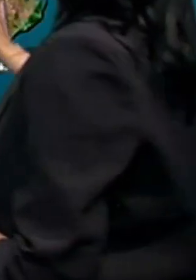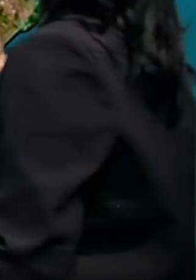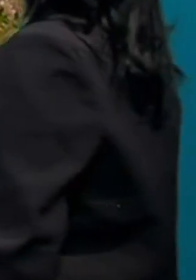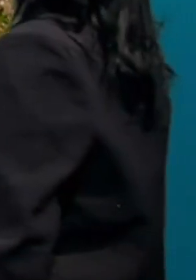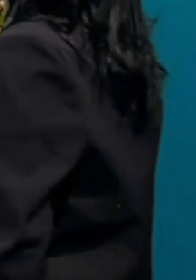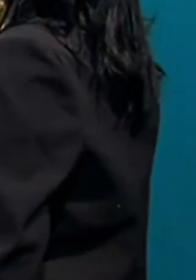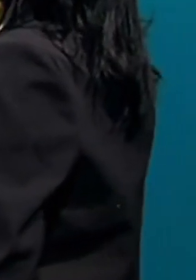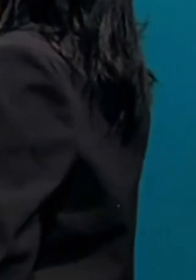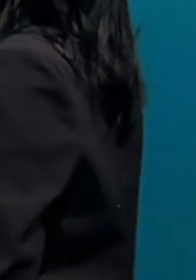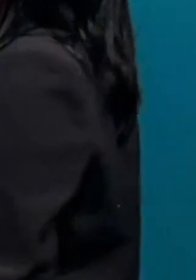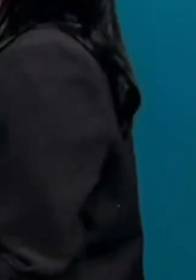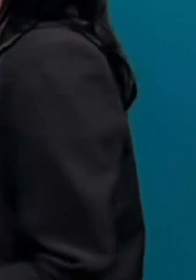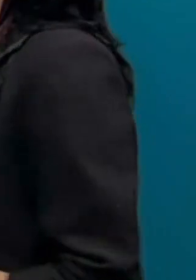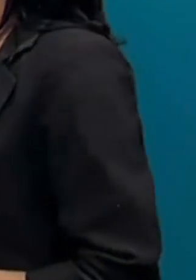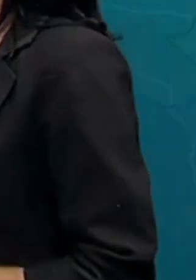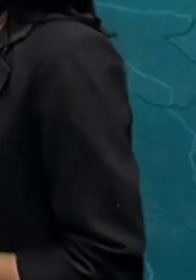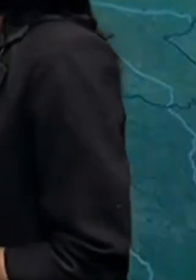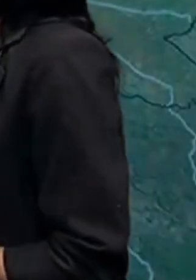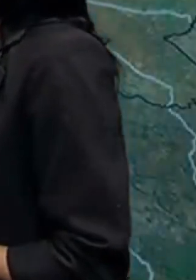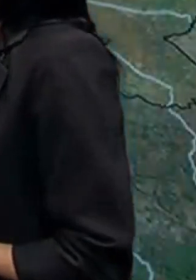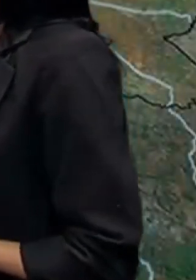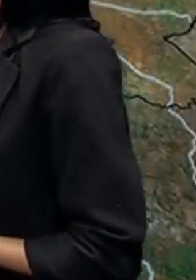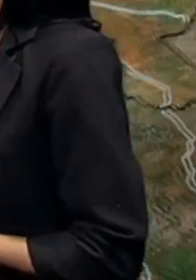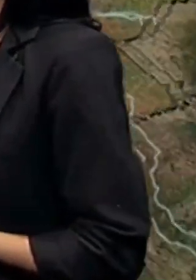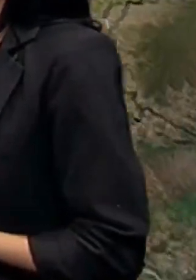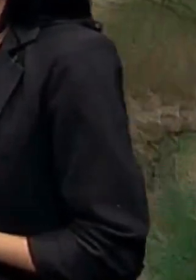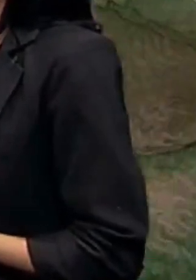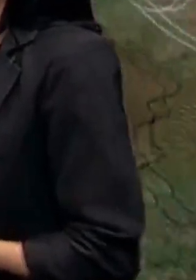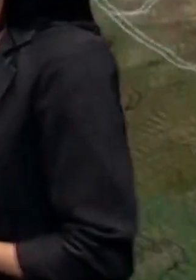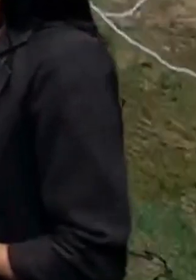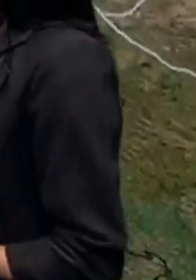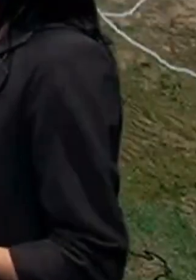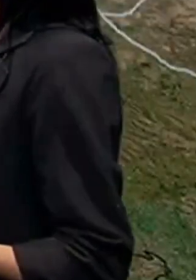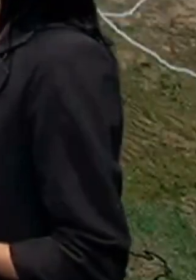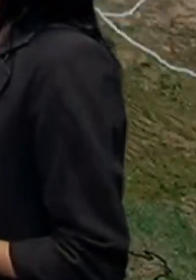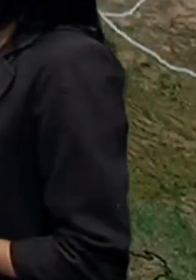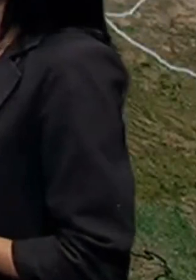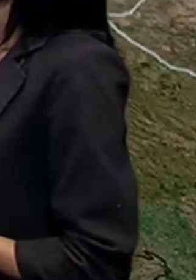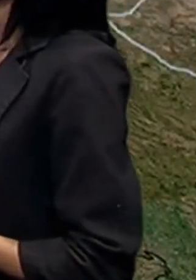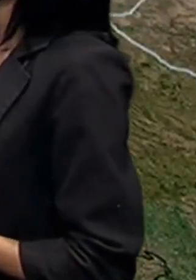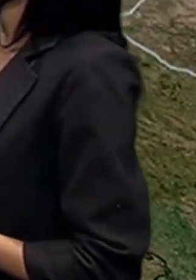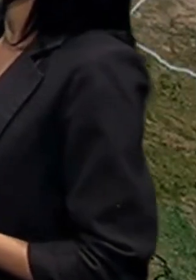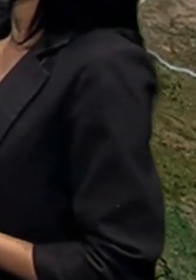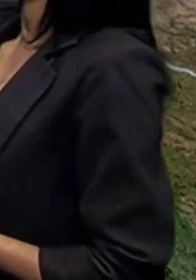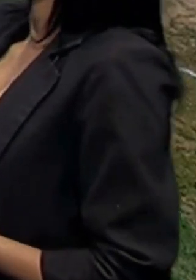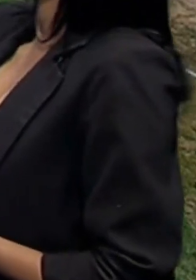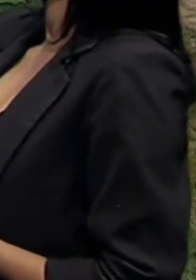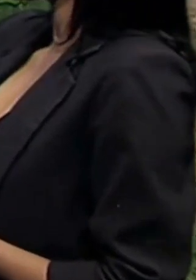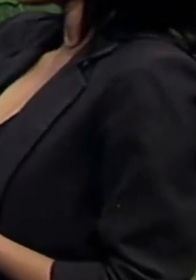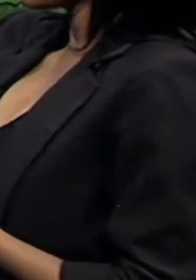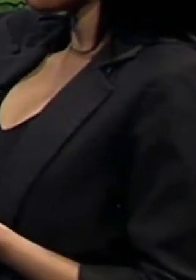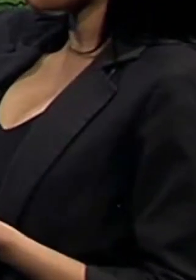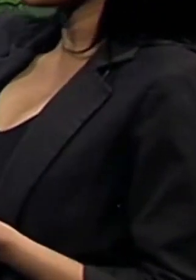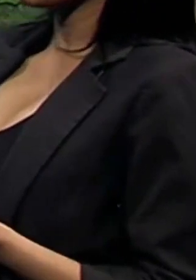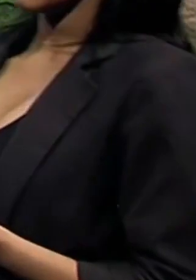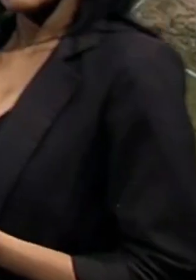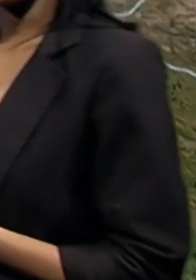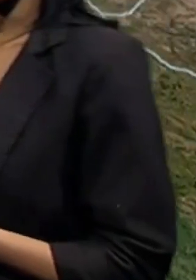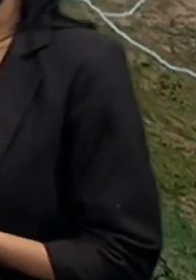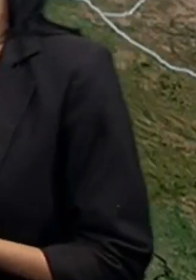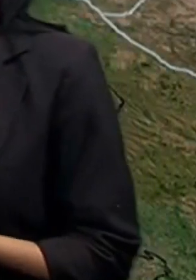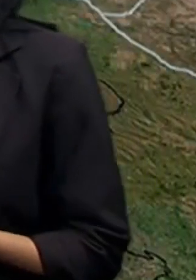rarela karolo ya Limpopo le Mpumalanga mme re lebelele di-temperature tsa rona Free State e tla nna le gone go nna tsididi mo mosong re belela